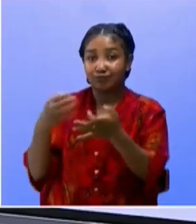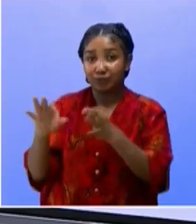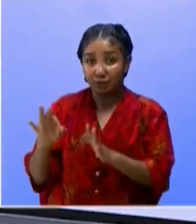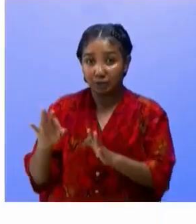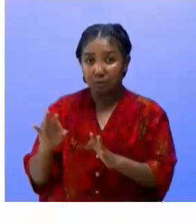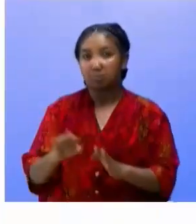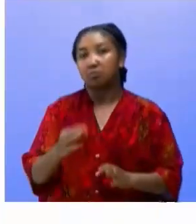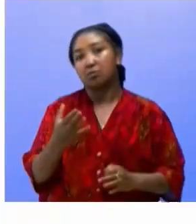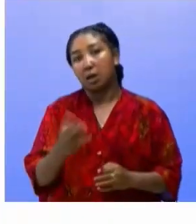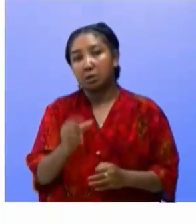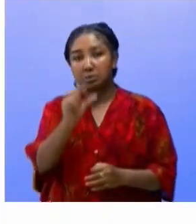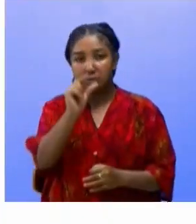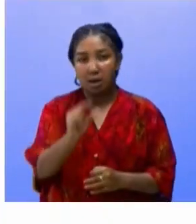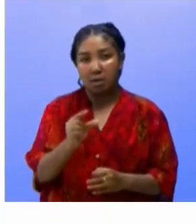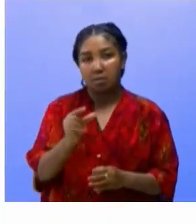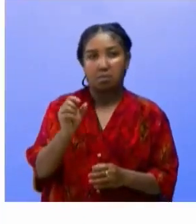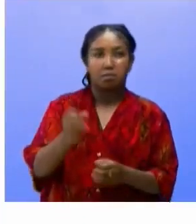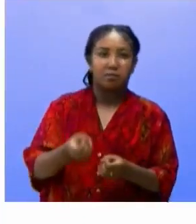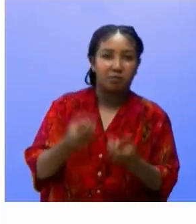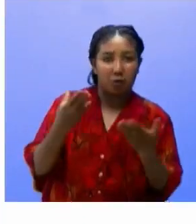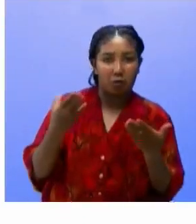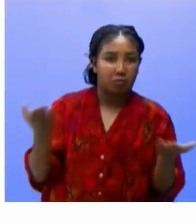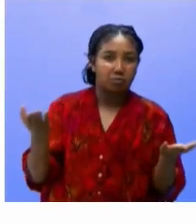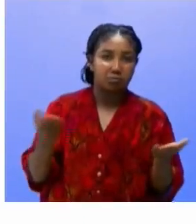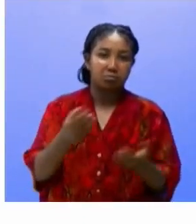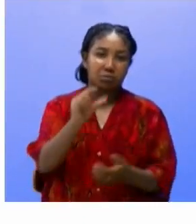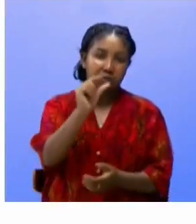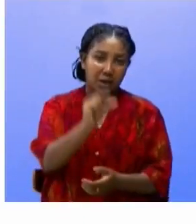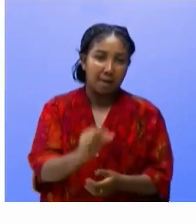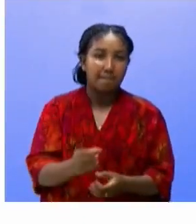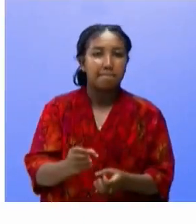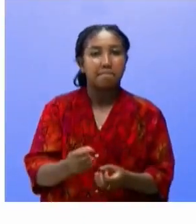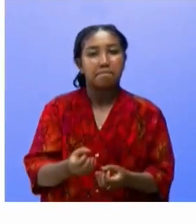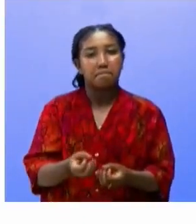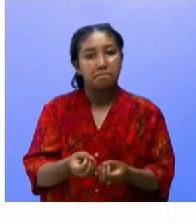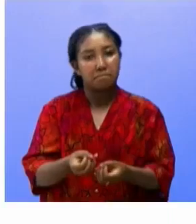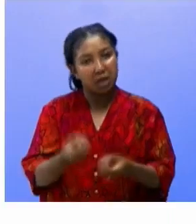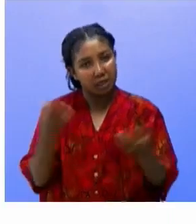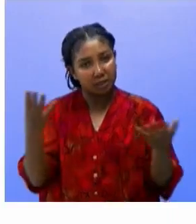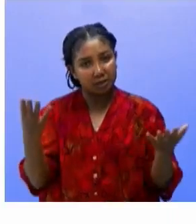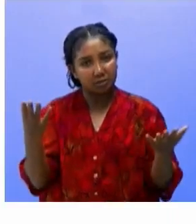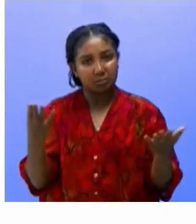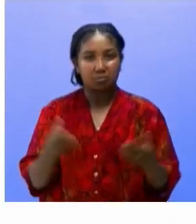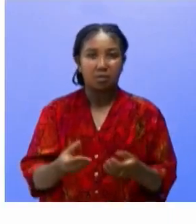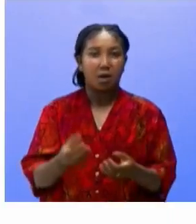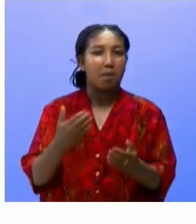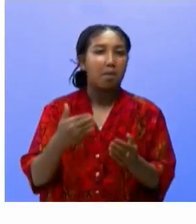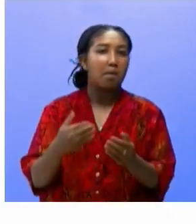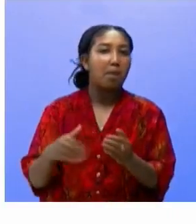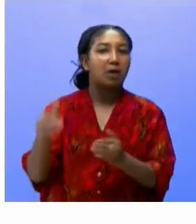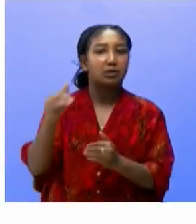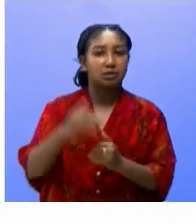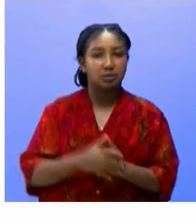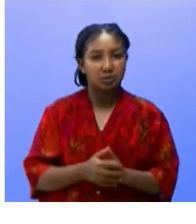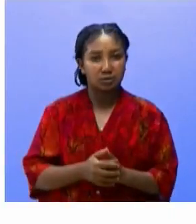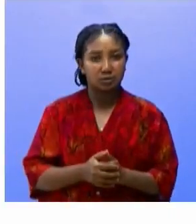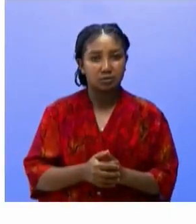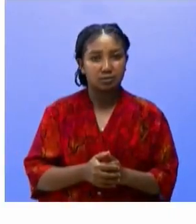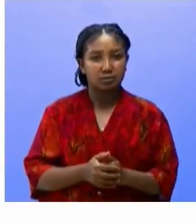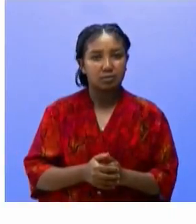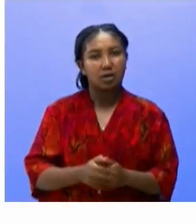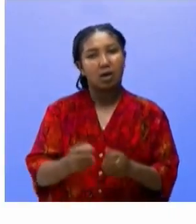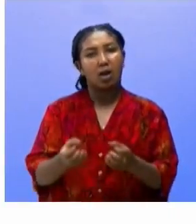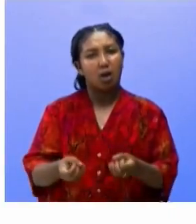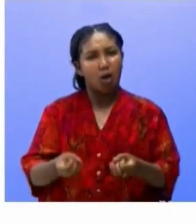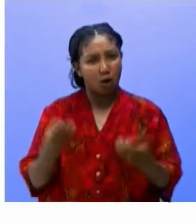earlier, these words by themselves. Some, many, much, a